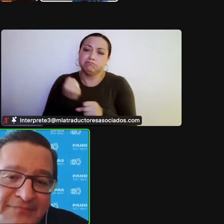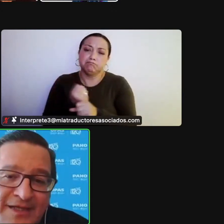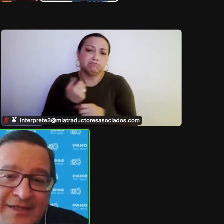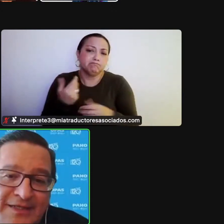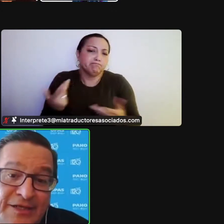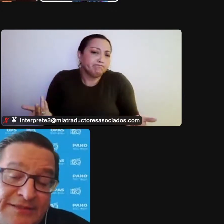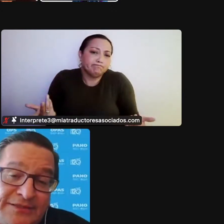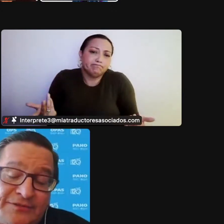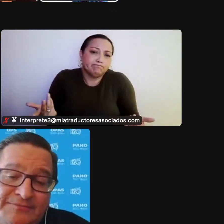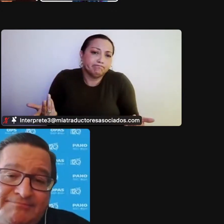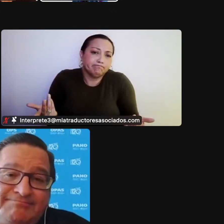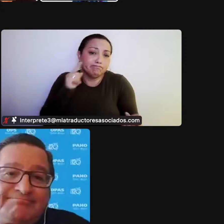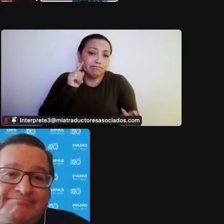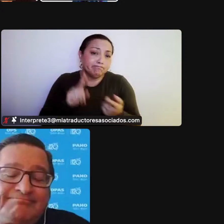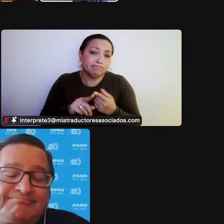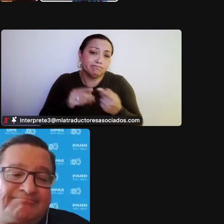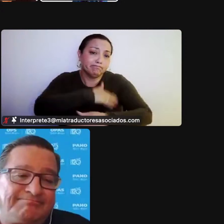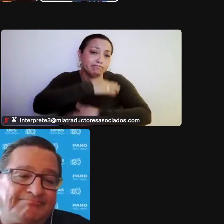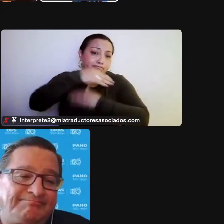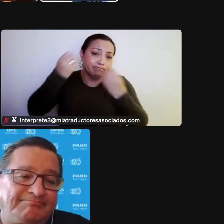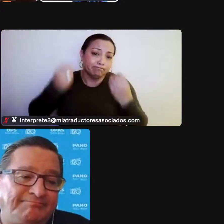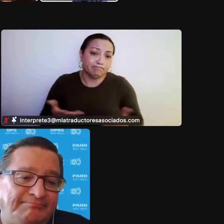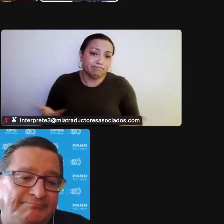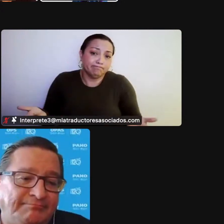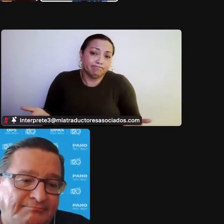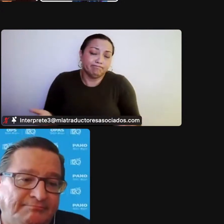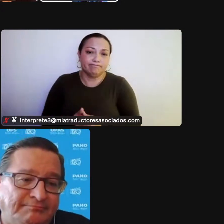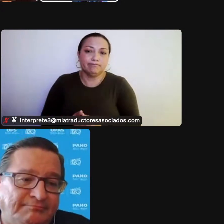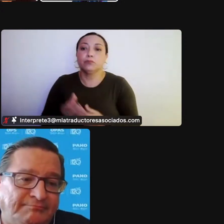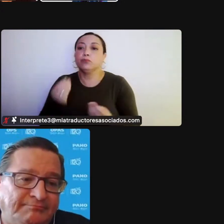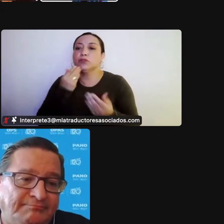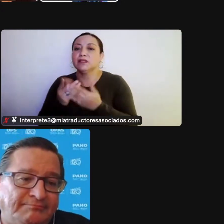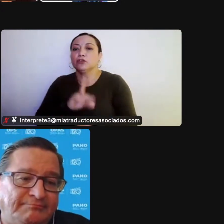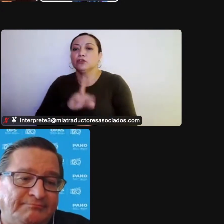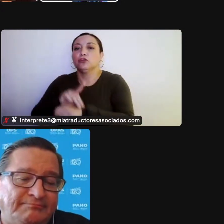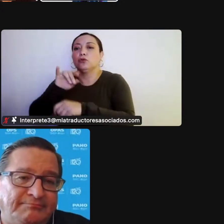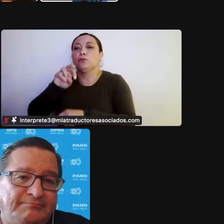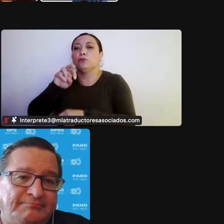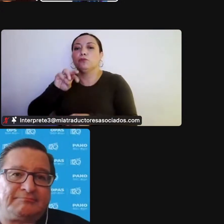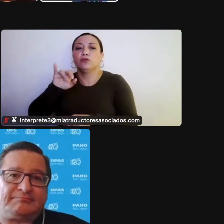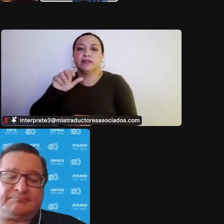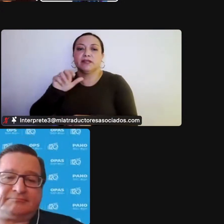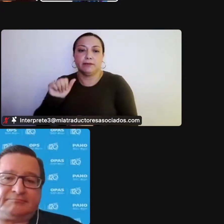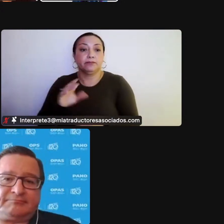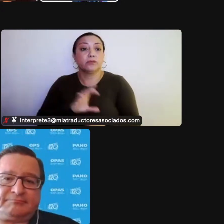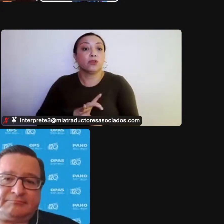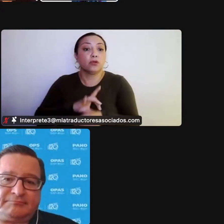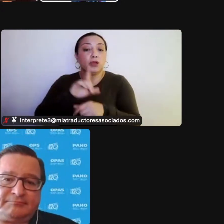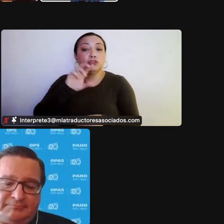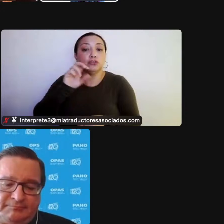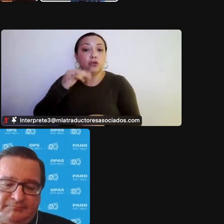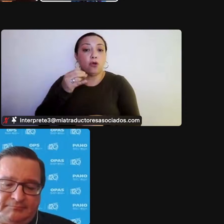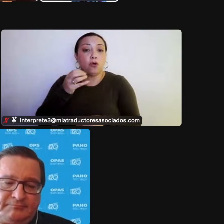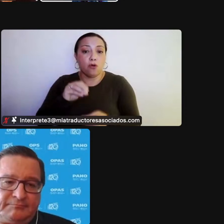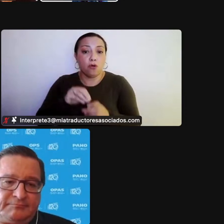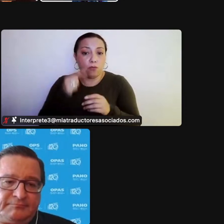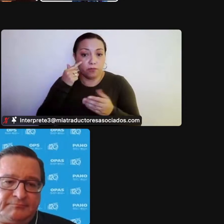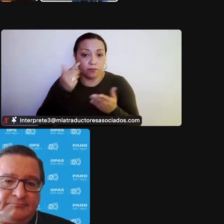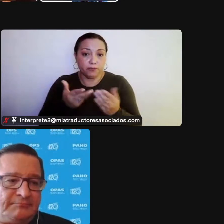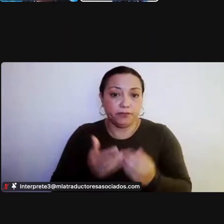be impossible to advance. Thank you, Dr. Mujica. Dr. Soho, do you have any